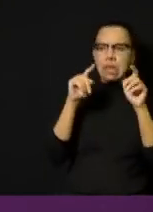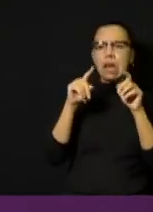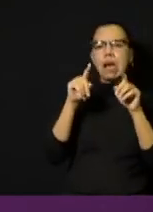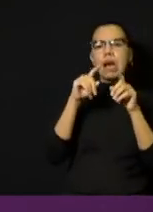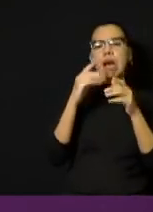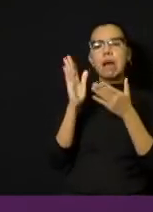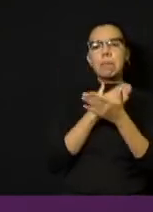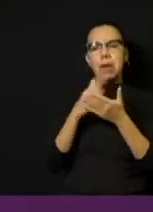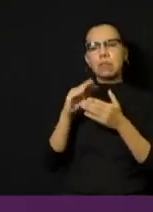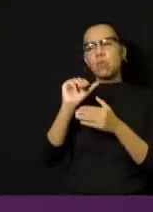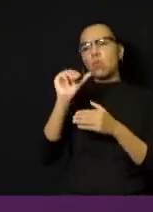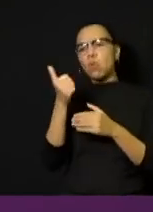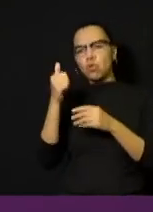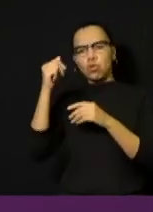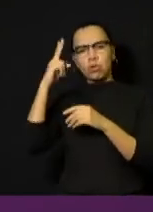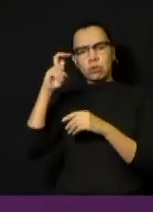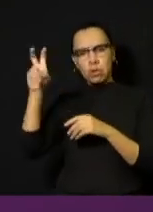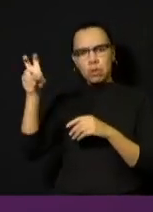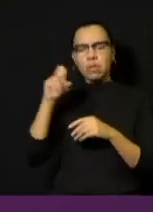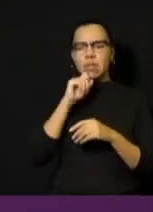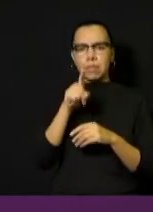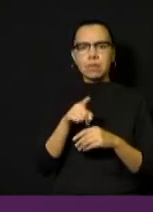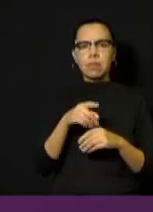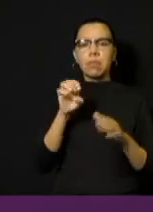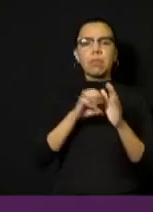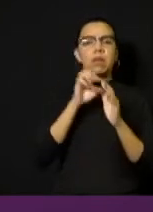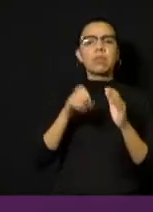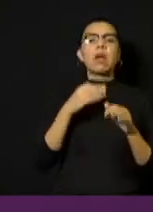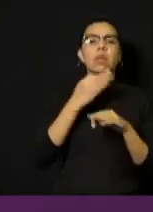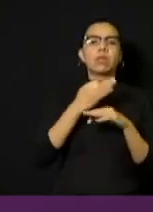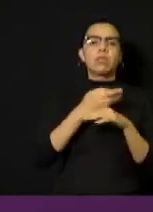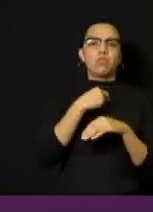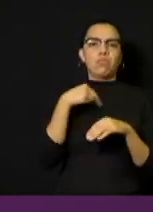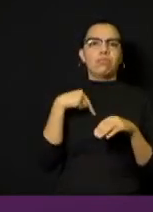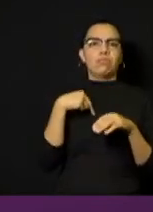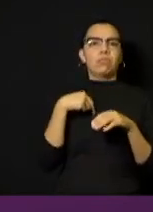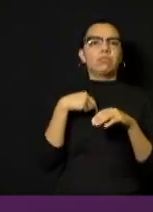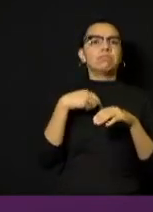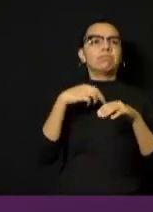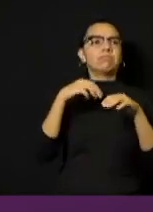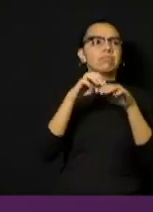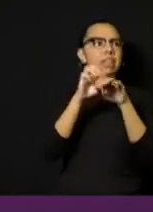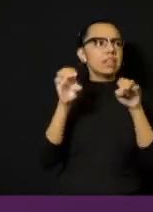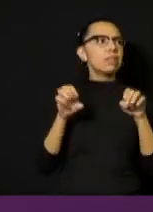it's the best option. For example, our staff right now,